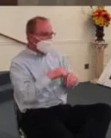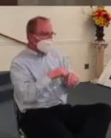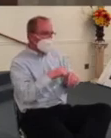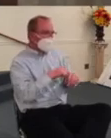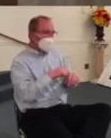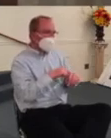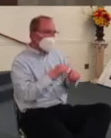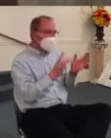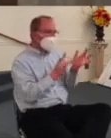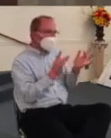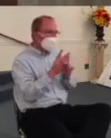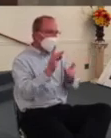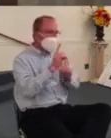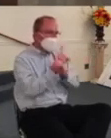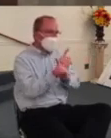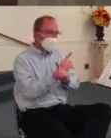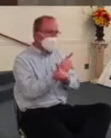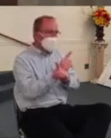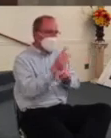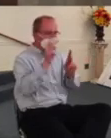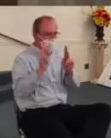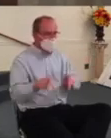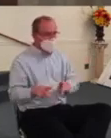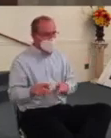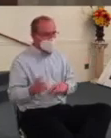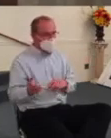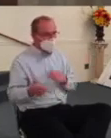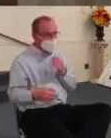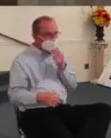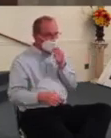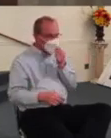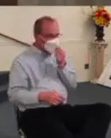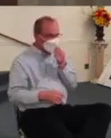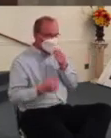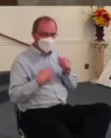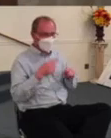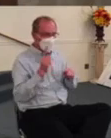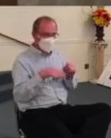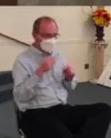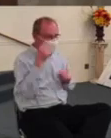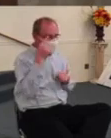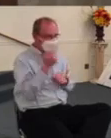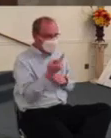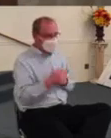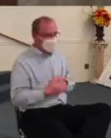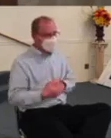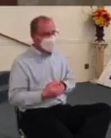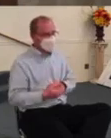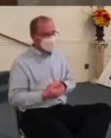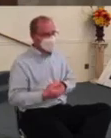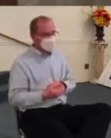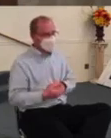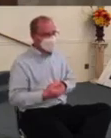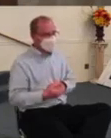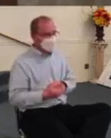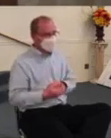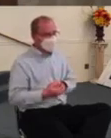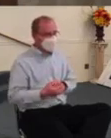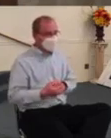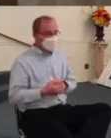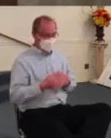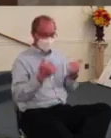someone. And I couldn't think of another occasion. But on this occasion, leave